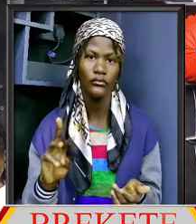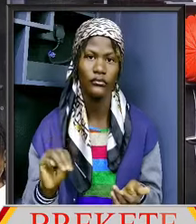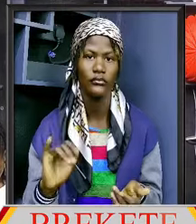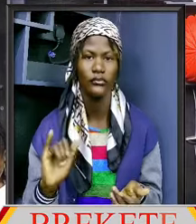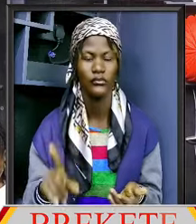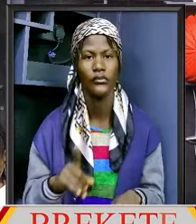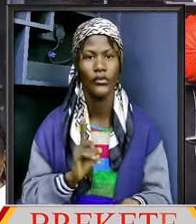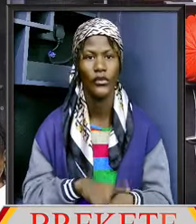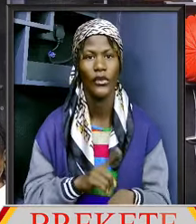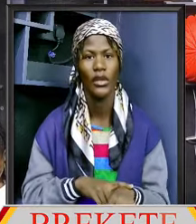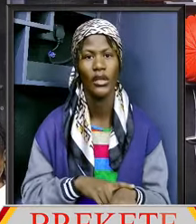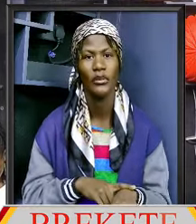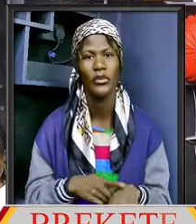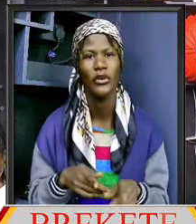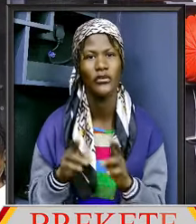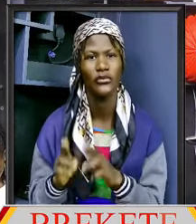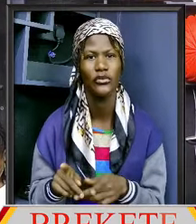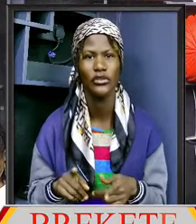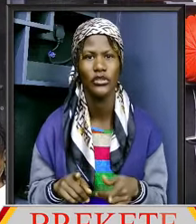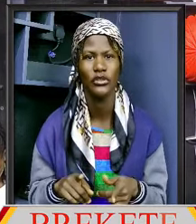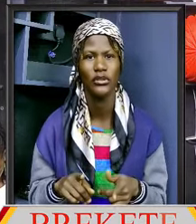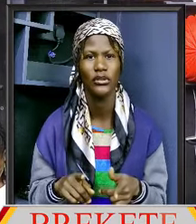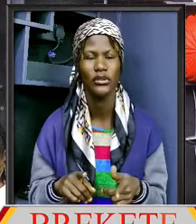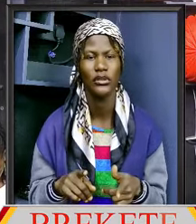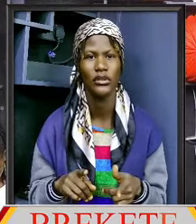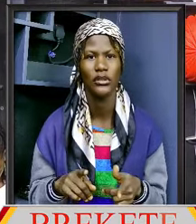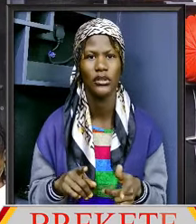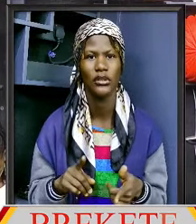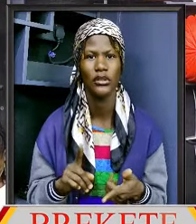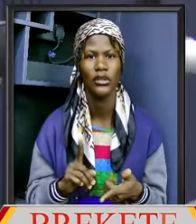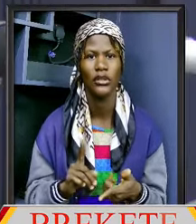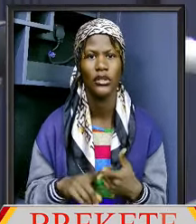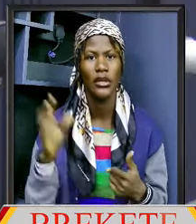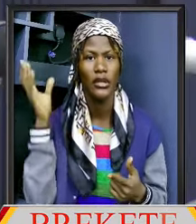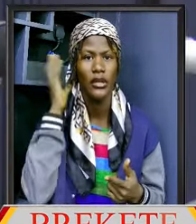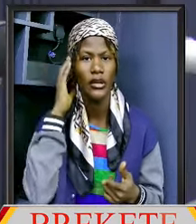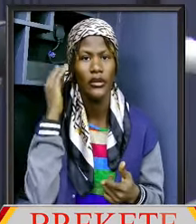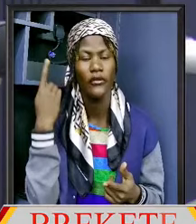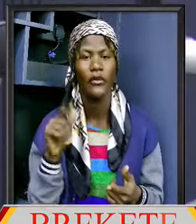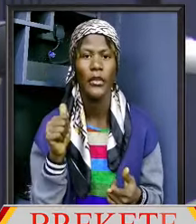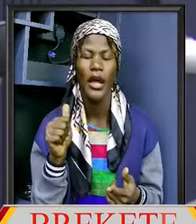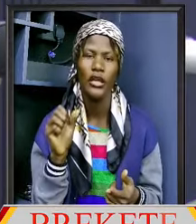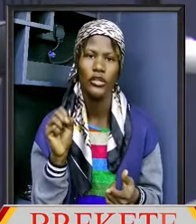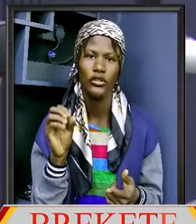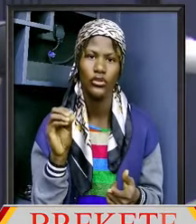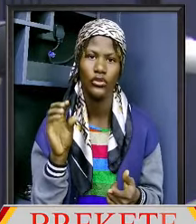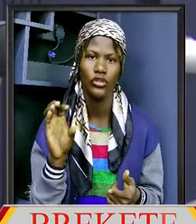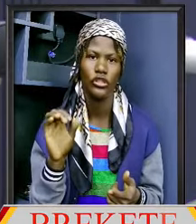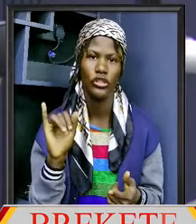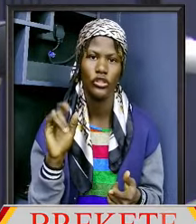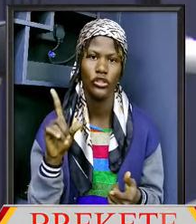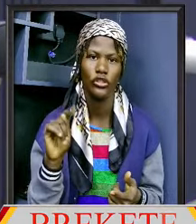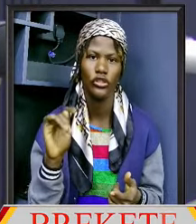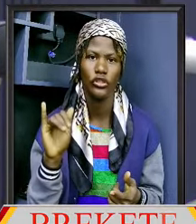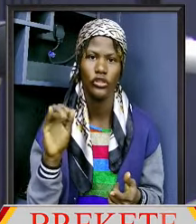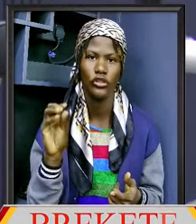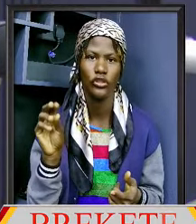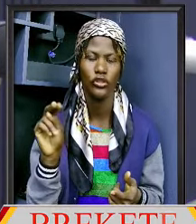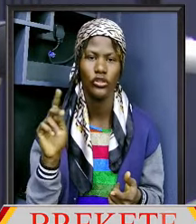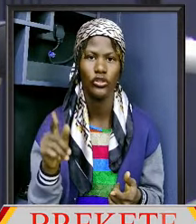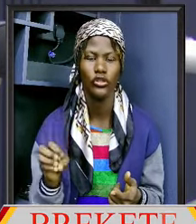Yes, so time don't reach. Make we hear from Association of Medical Laboratory Scientists of Nigeria.